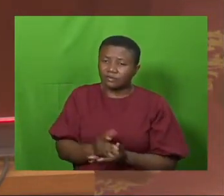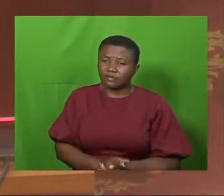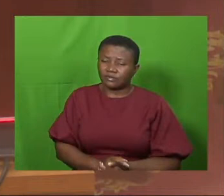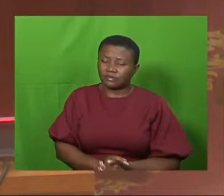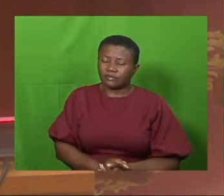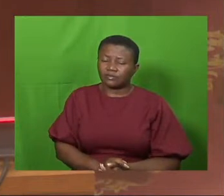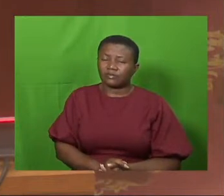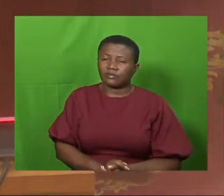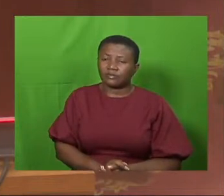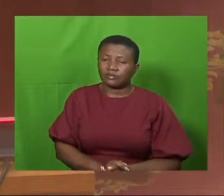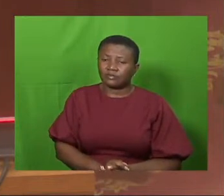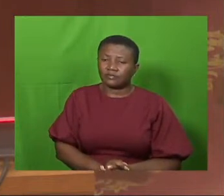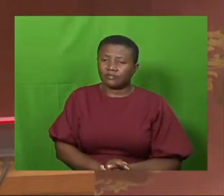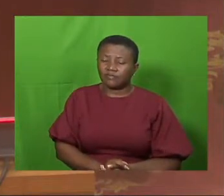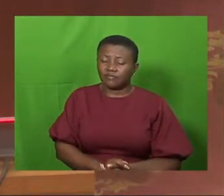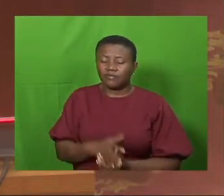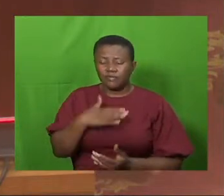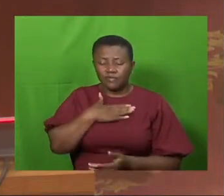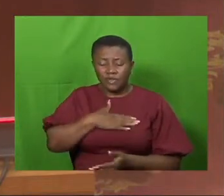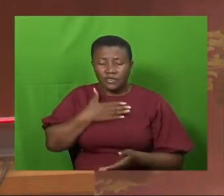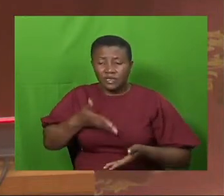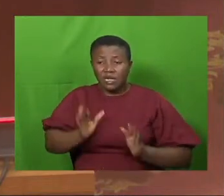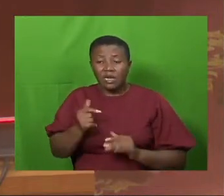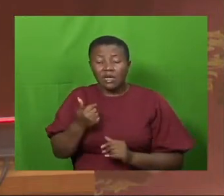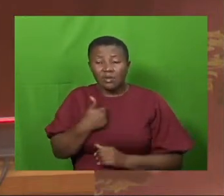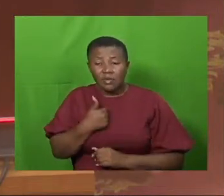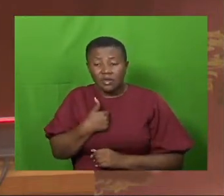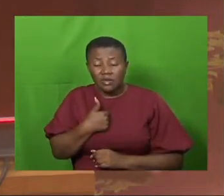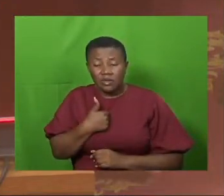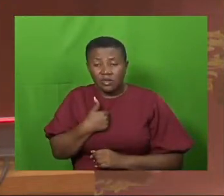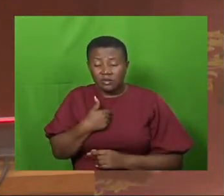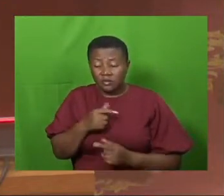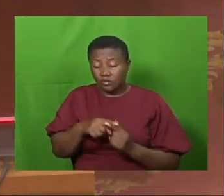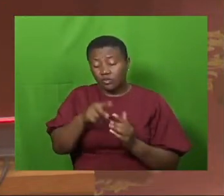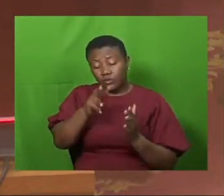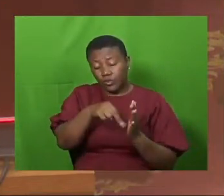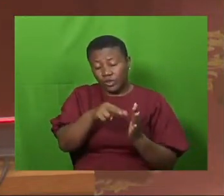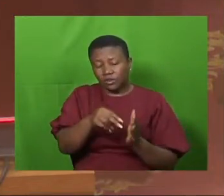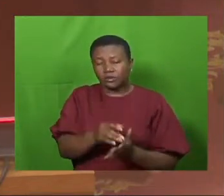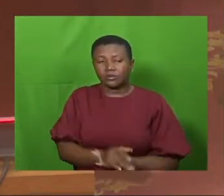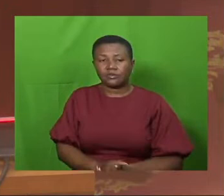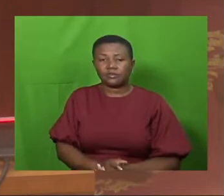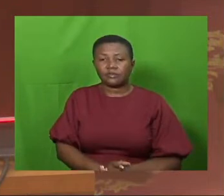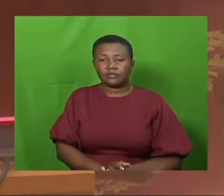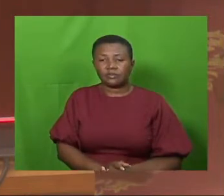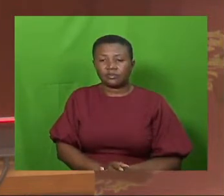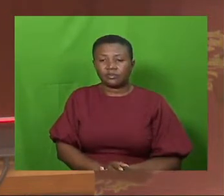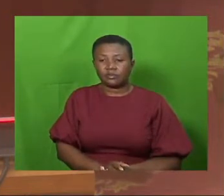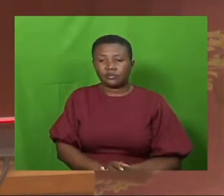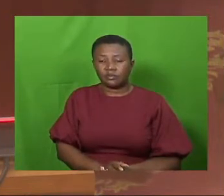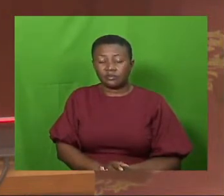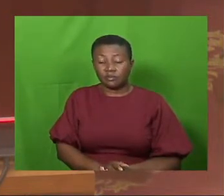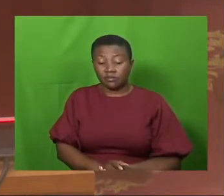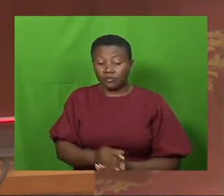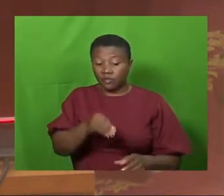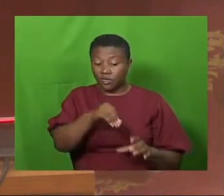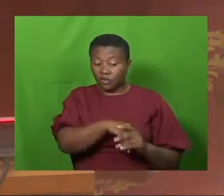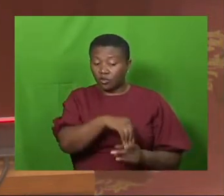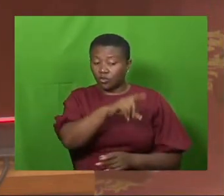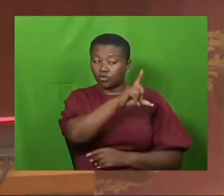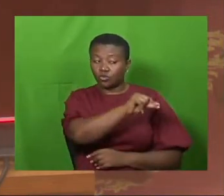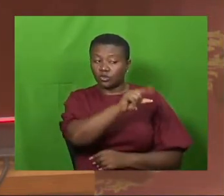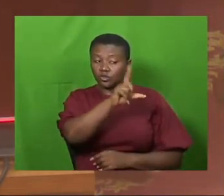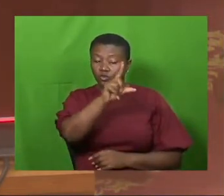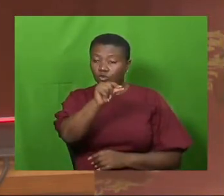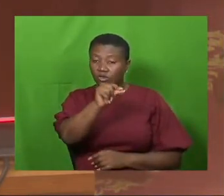a house. And permit me, Mr. Speaker, to quote. In his 2020 State of the Nation